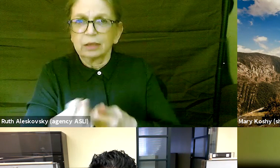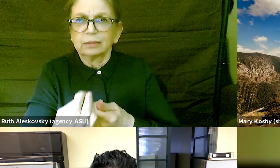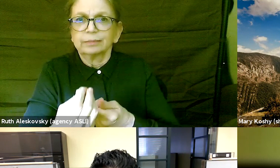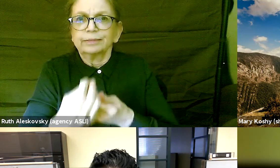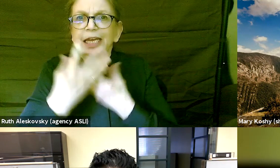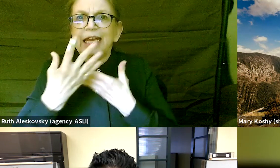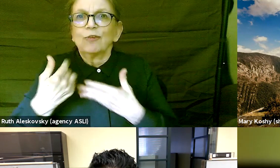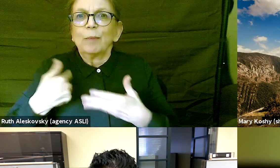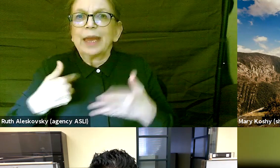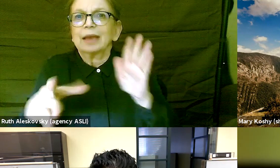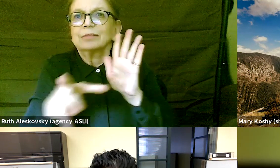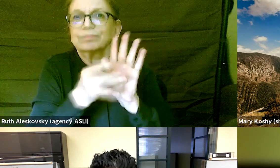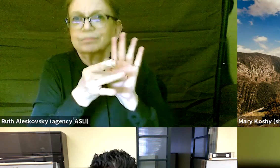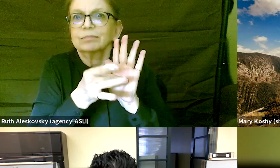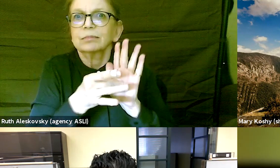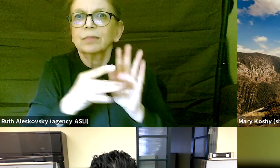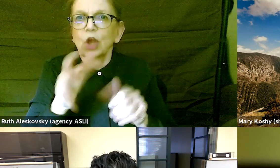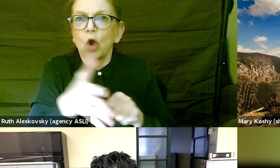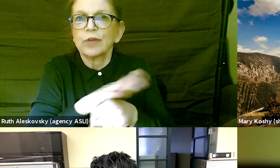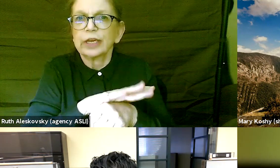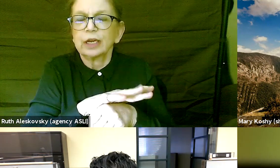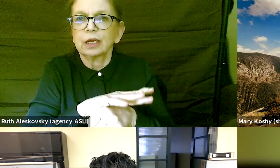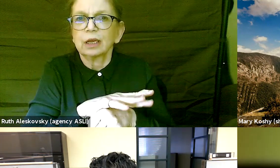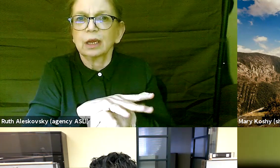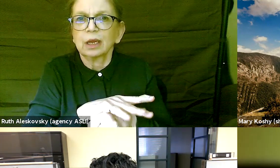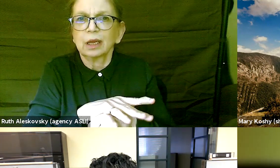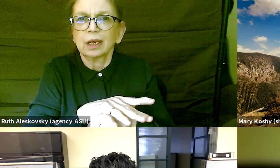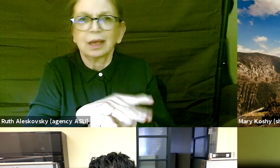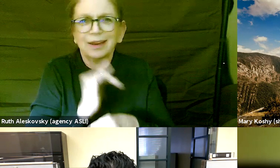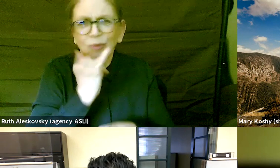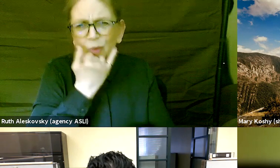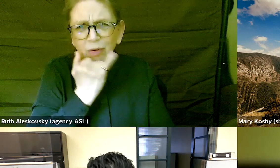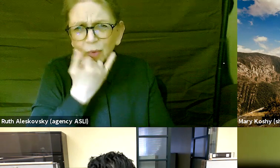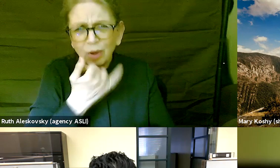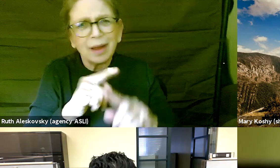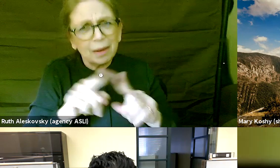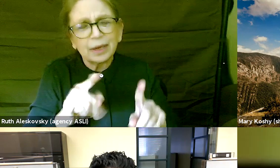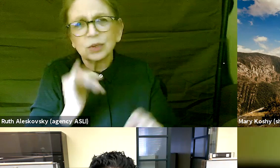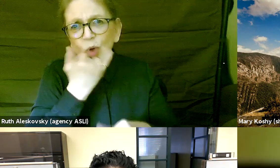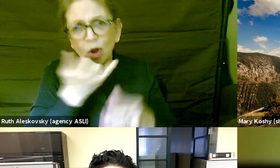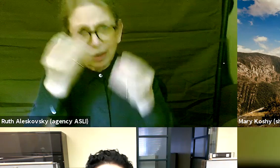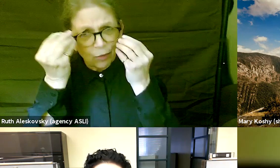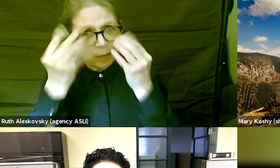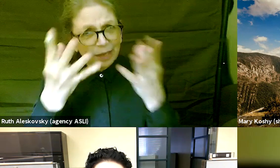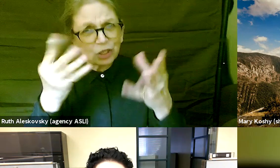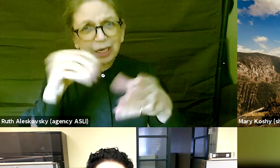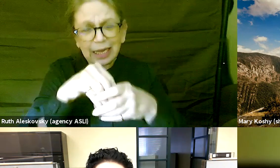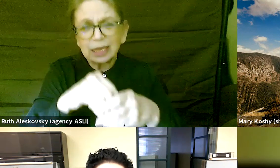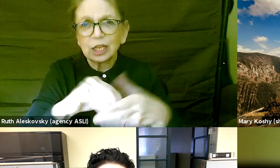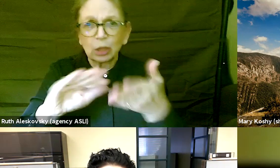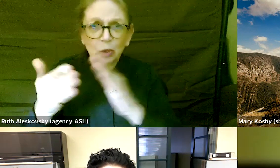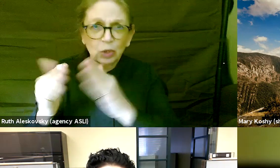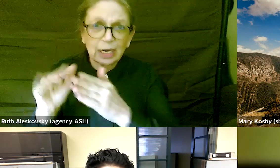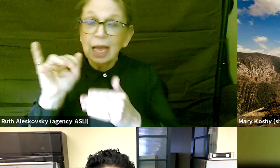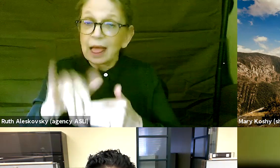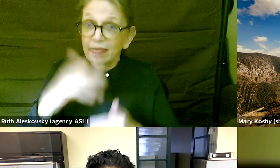heard differently, but I know there's a lot of misinformation out there in the community. And that's why during the calls,